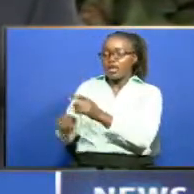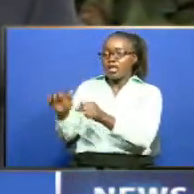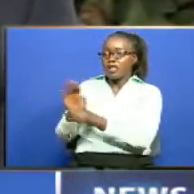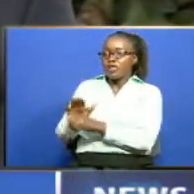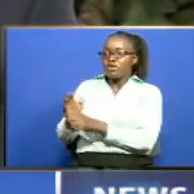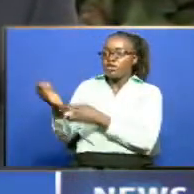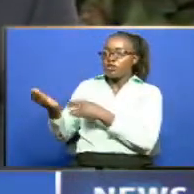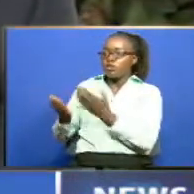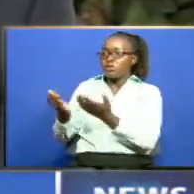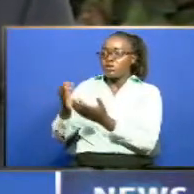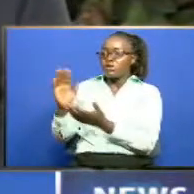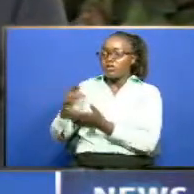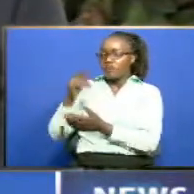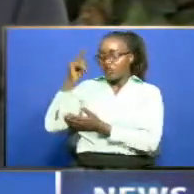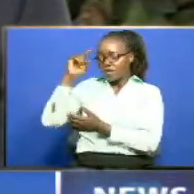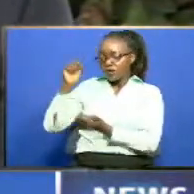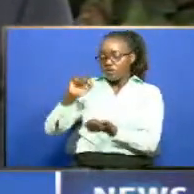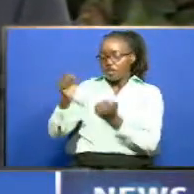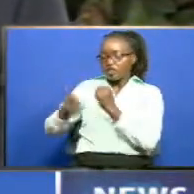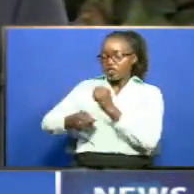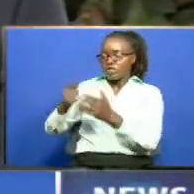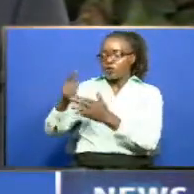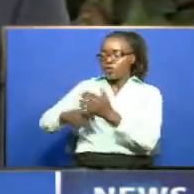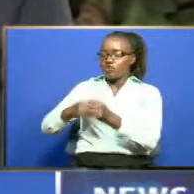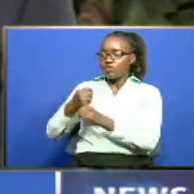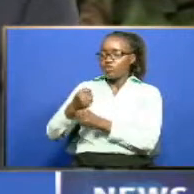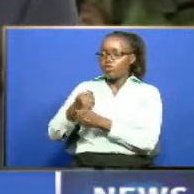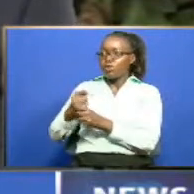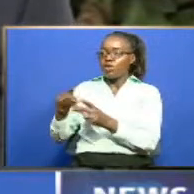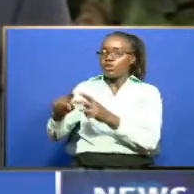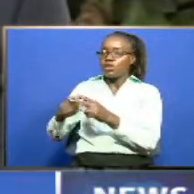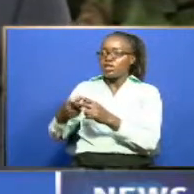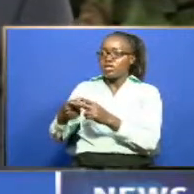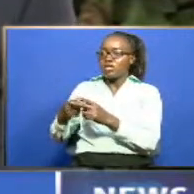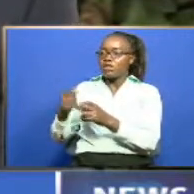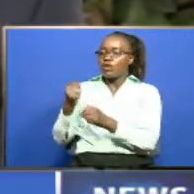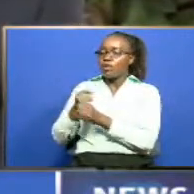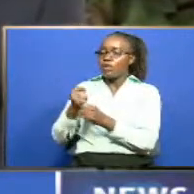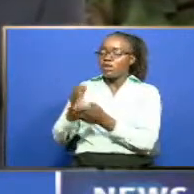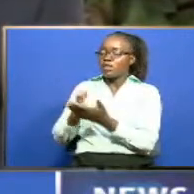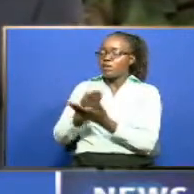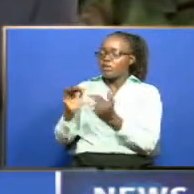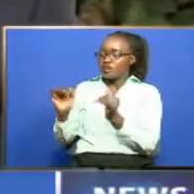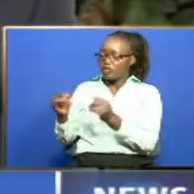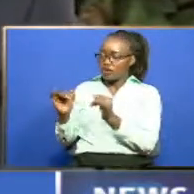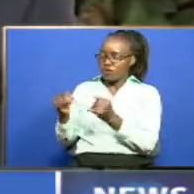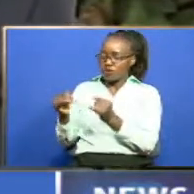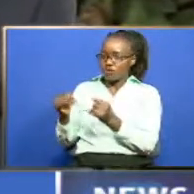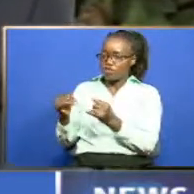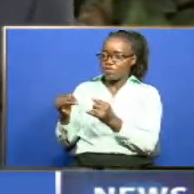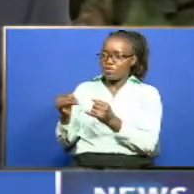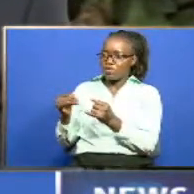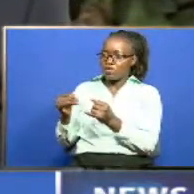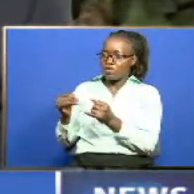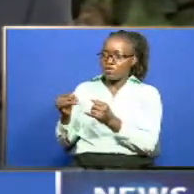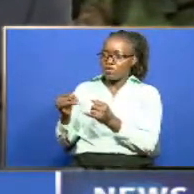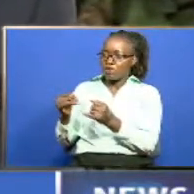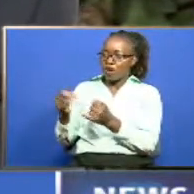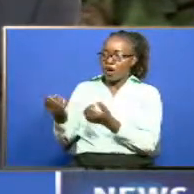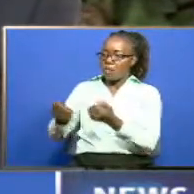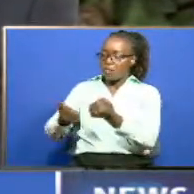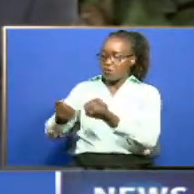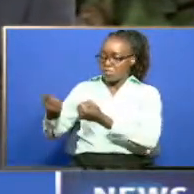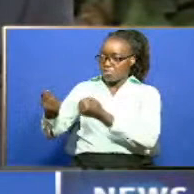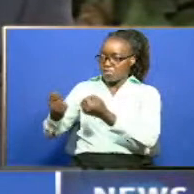you never think you can change what you make or start doing something new. Our automotive sector, for instance, and